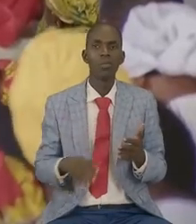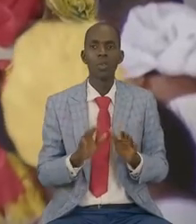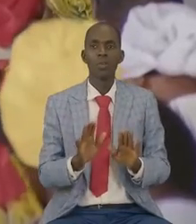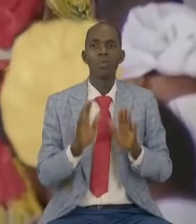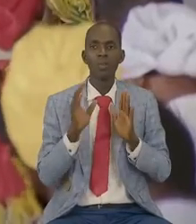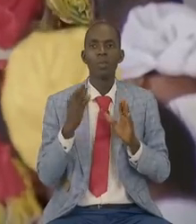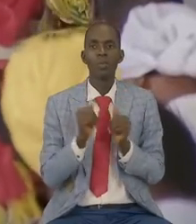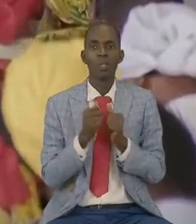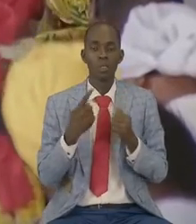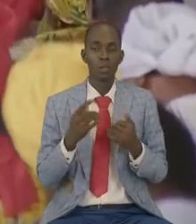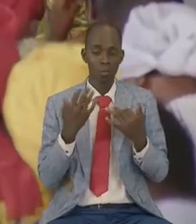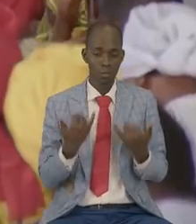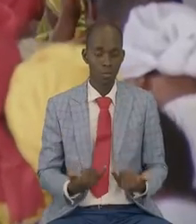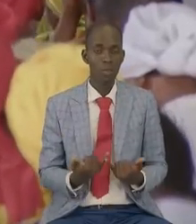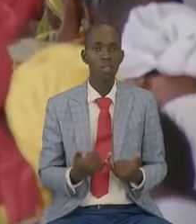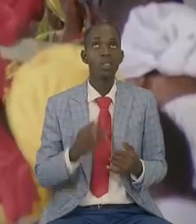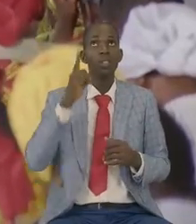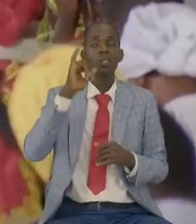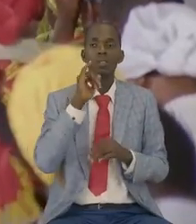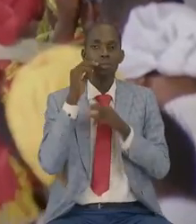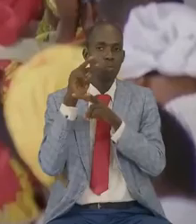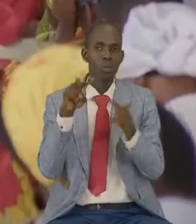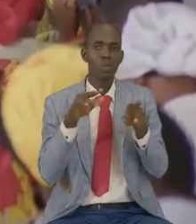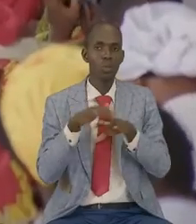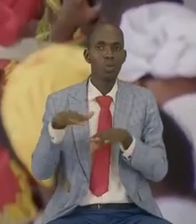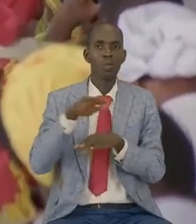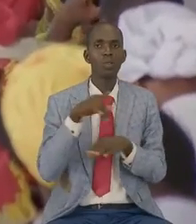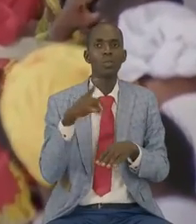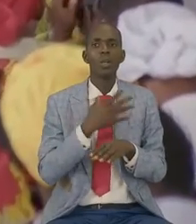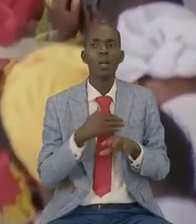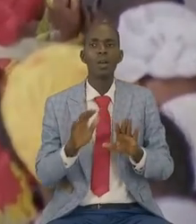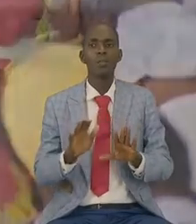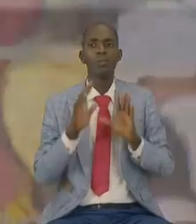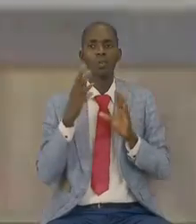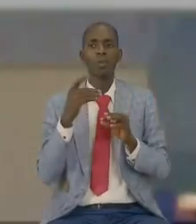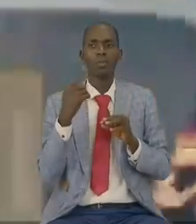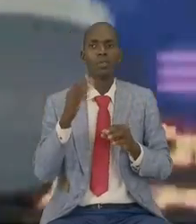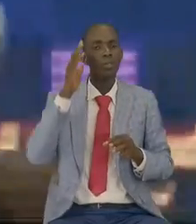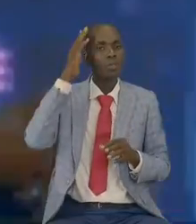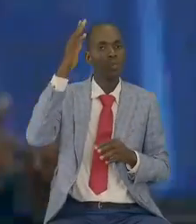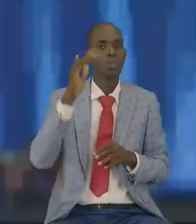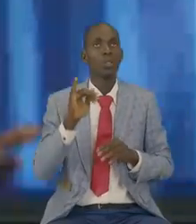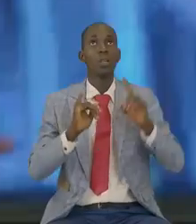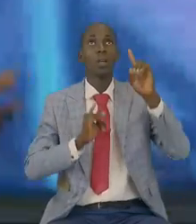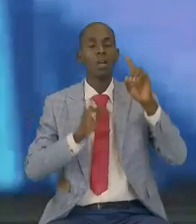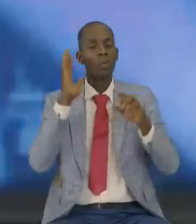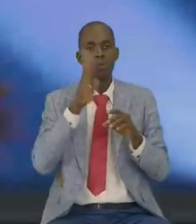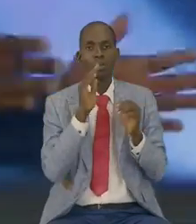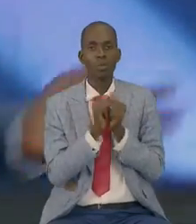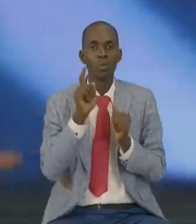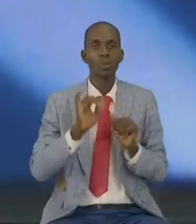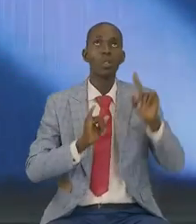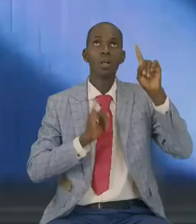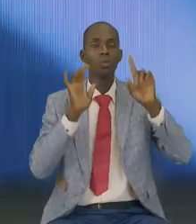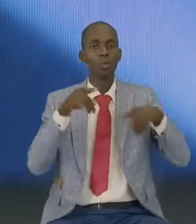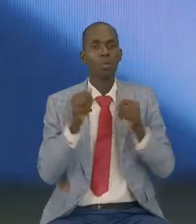the present is watching over you, and fear of the future. I will be with you, I will go with you, I will not